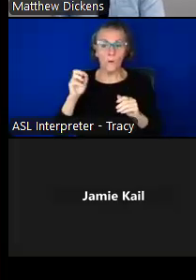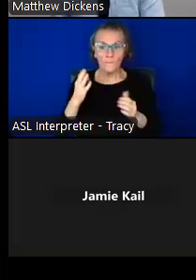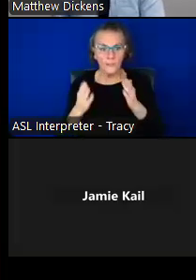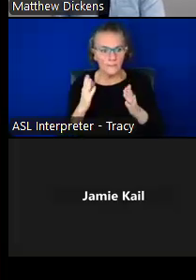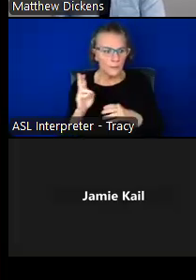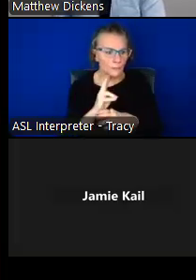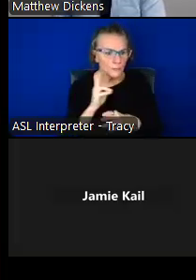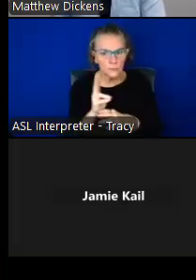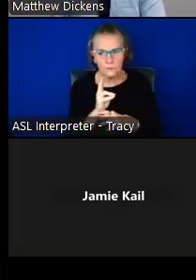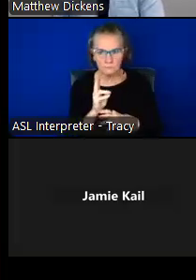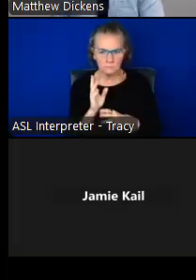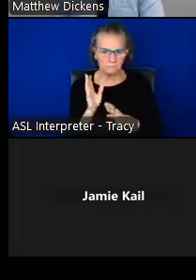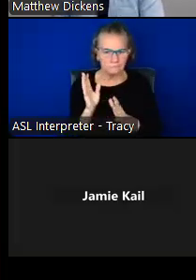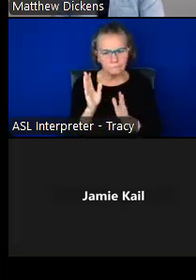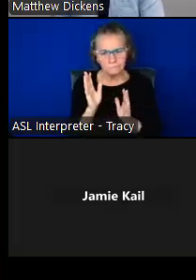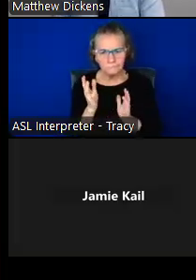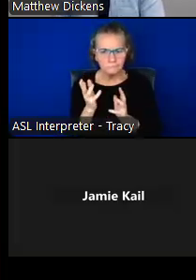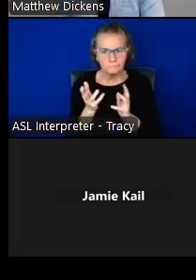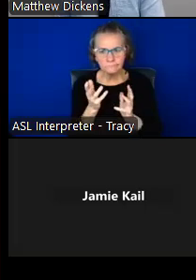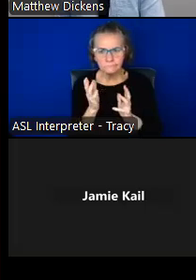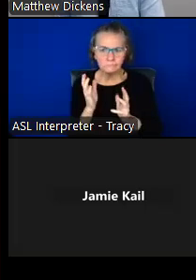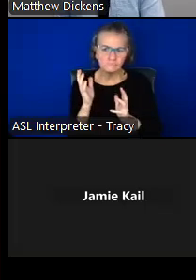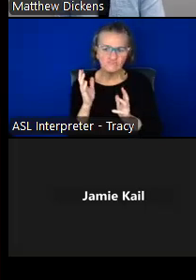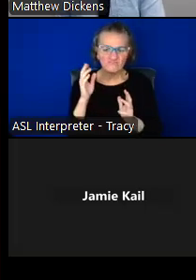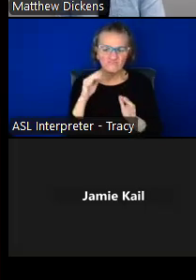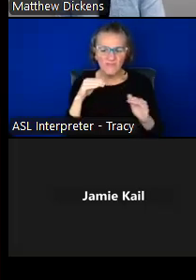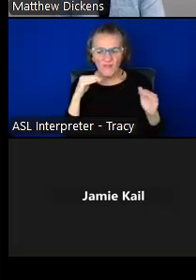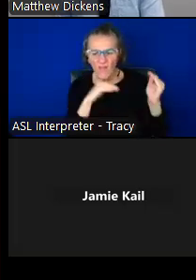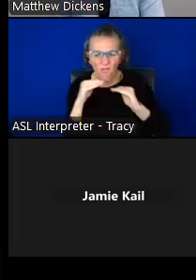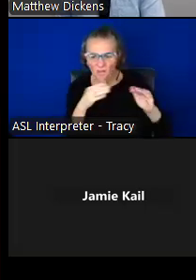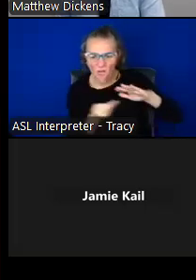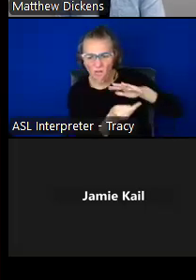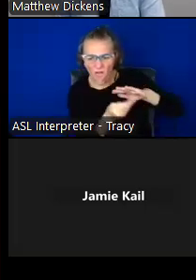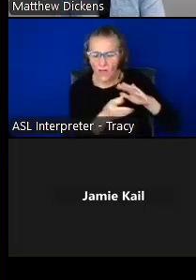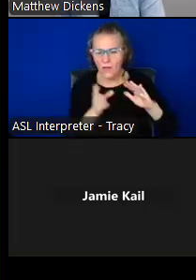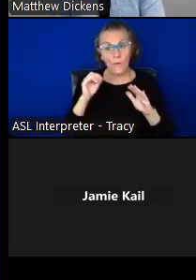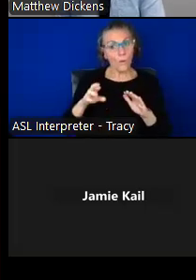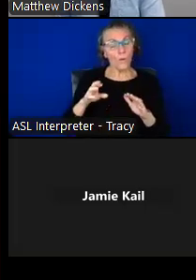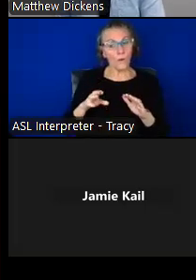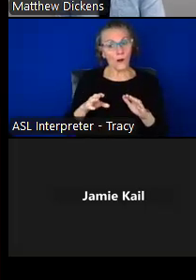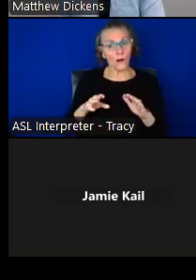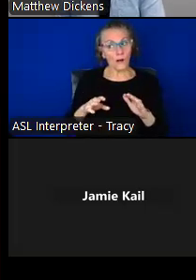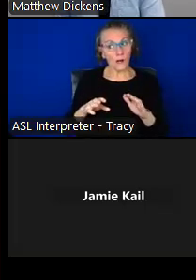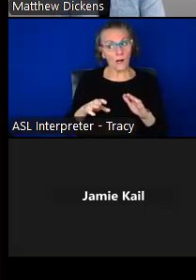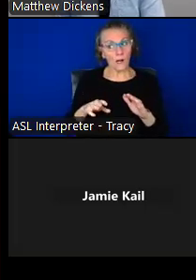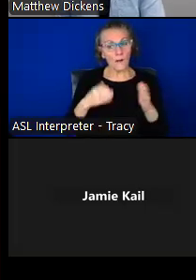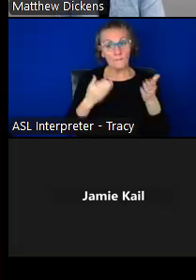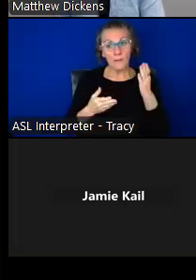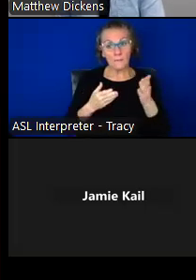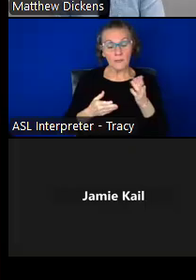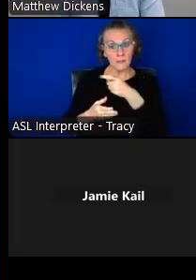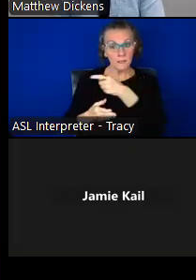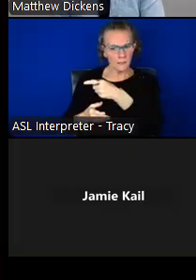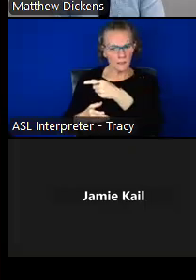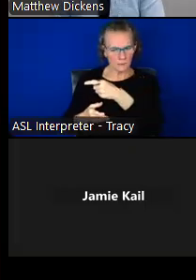or coercion, or it's given by an individual who the alleged perpetrator knows or should